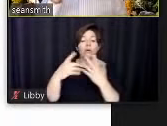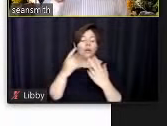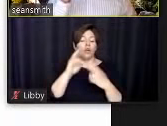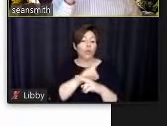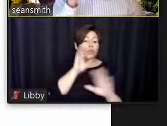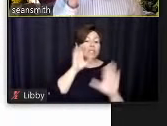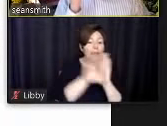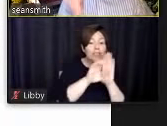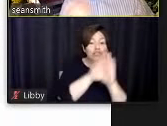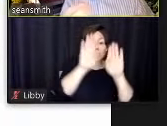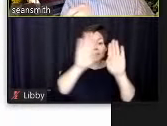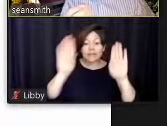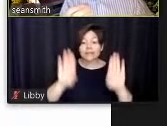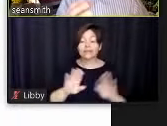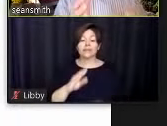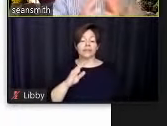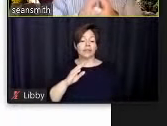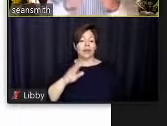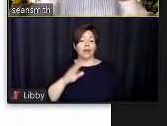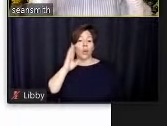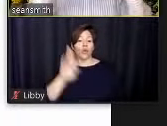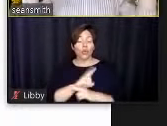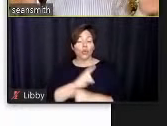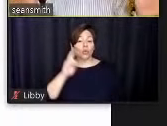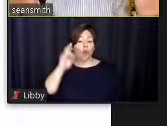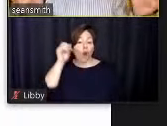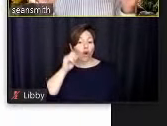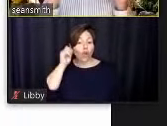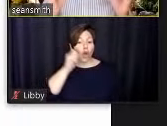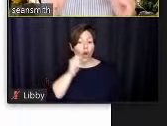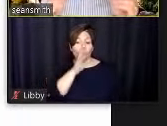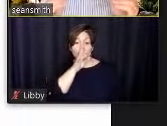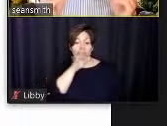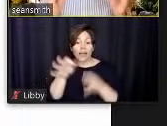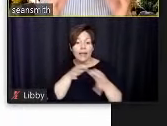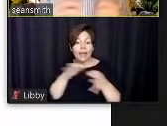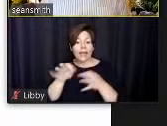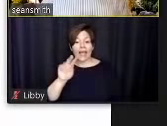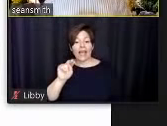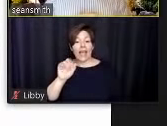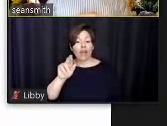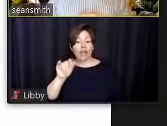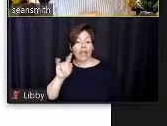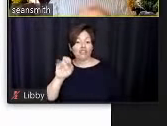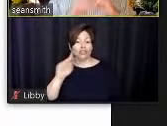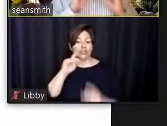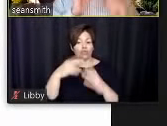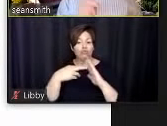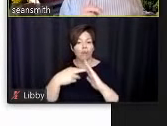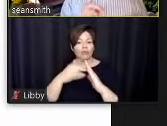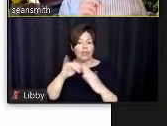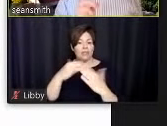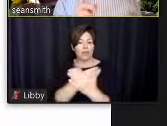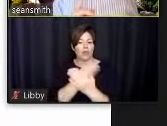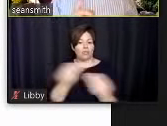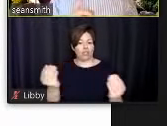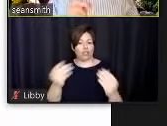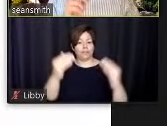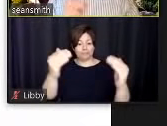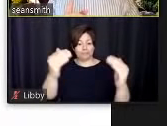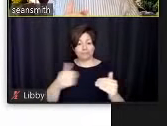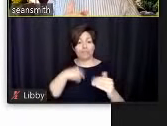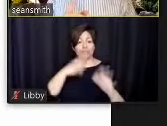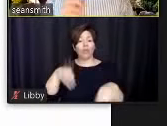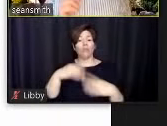going to use audio narration to provide options to represent that new material. I'm going to provide options